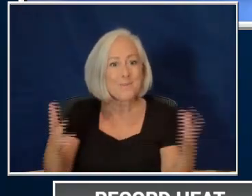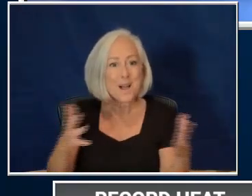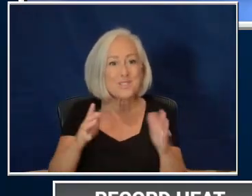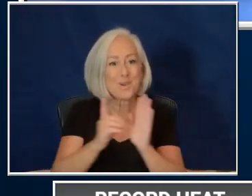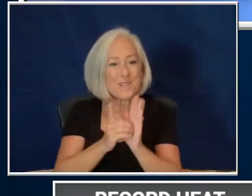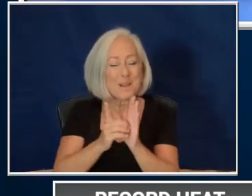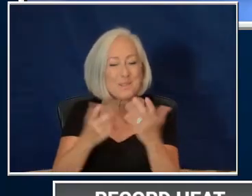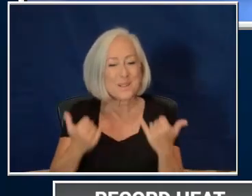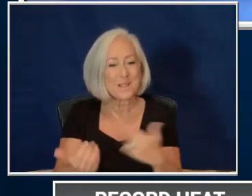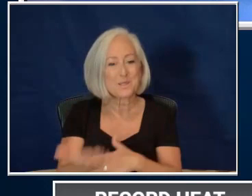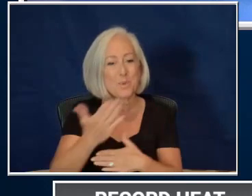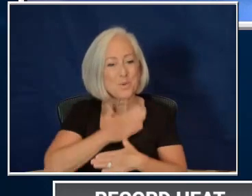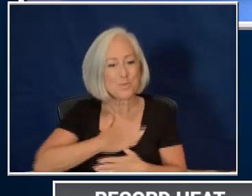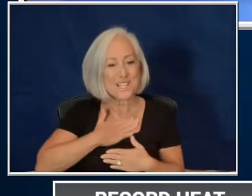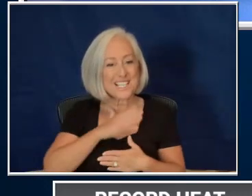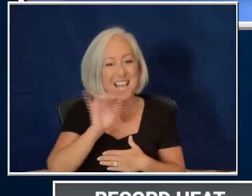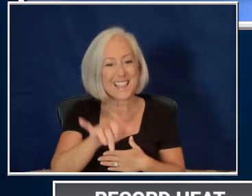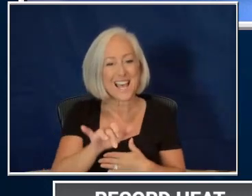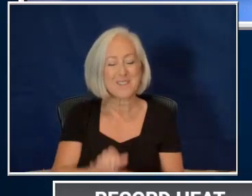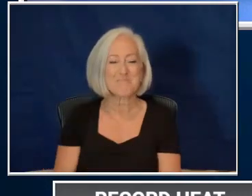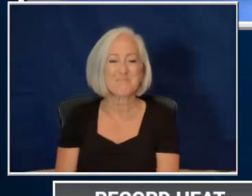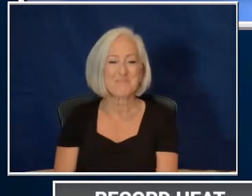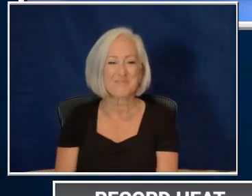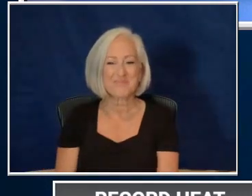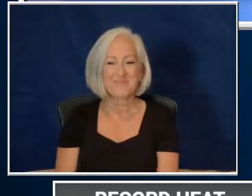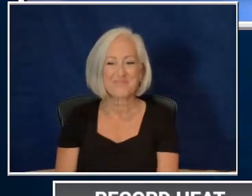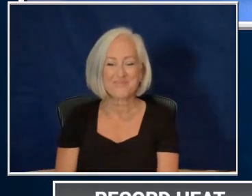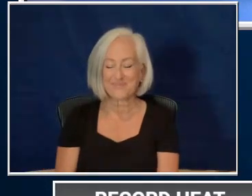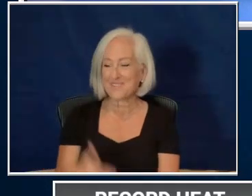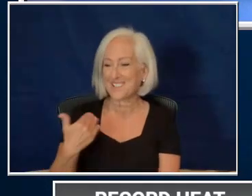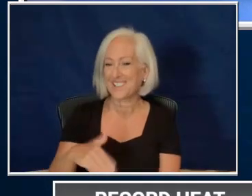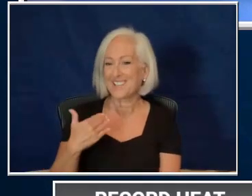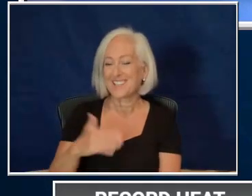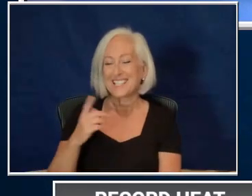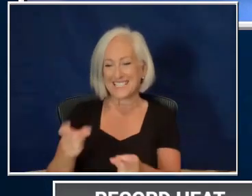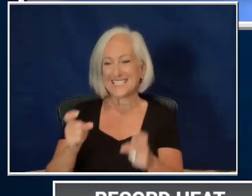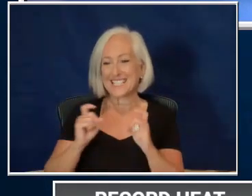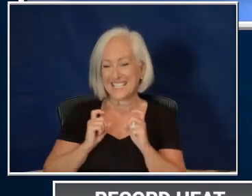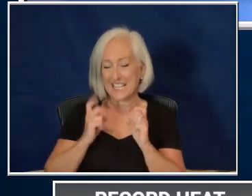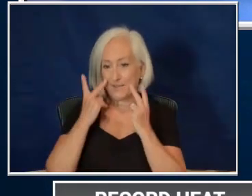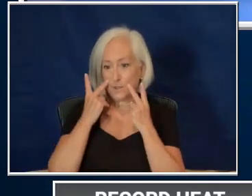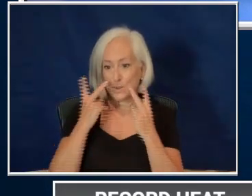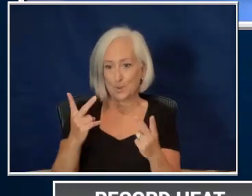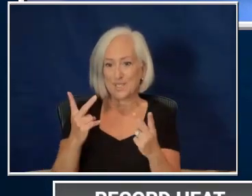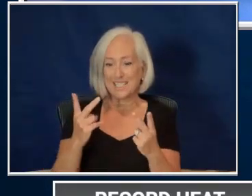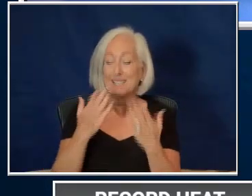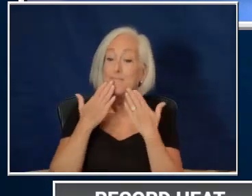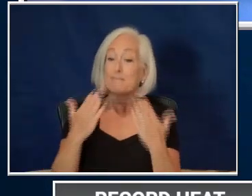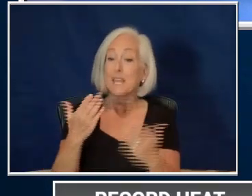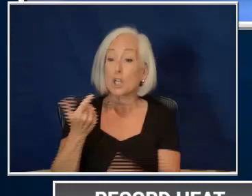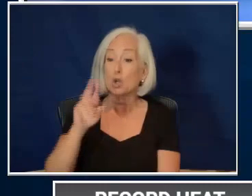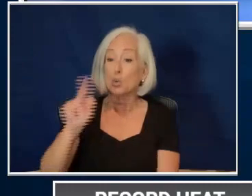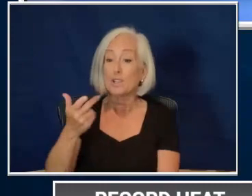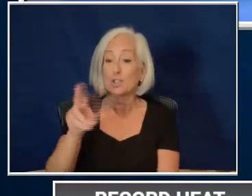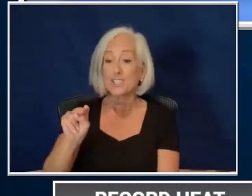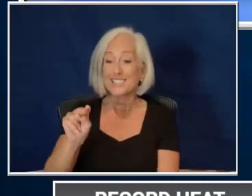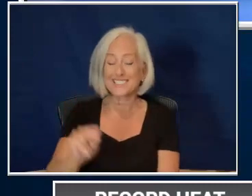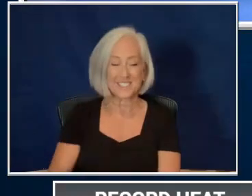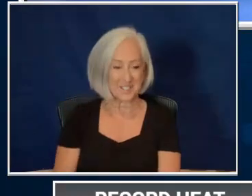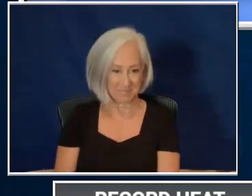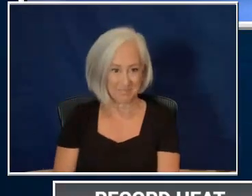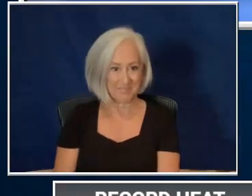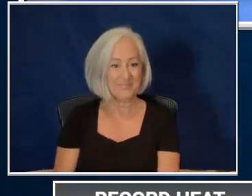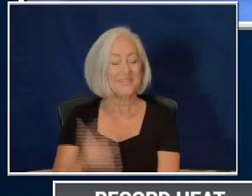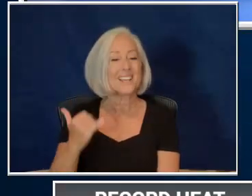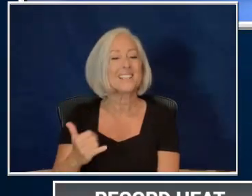We appreciate it. This has been a gift to see this gift. Thank you, Gretchen. Yep. All right, so let's get to some